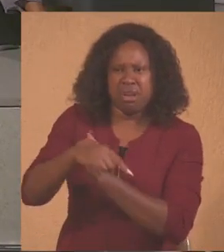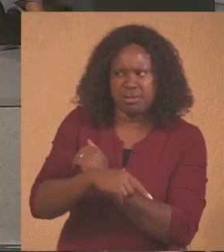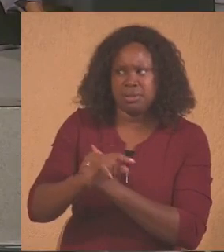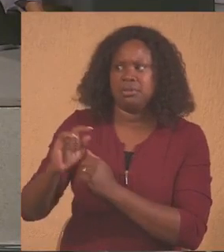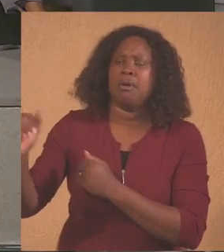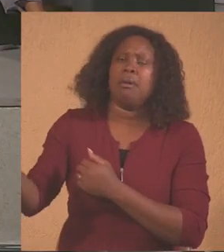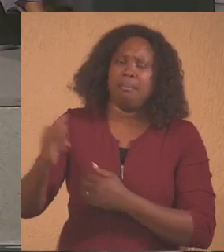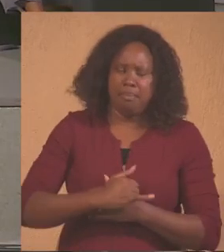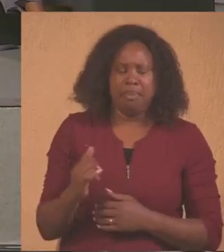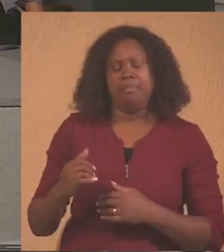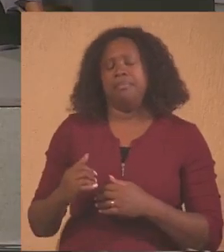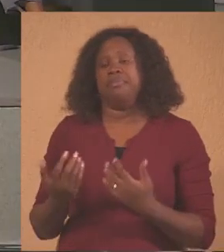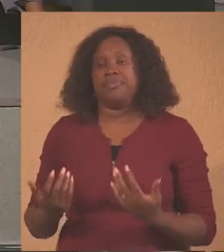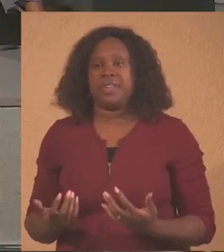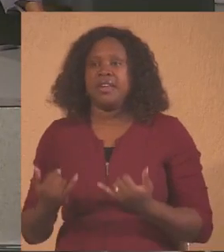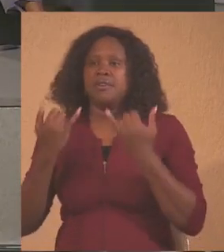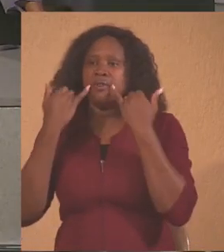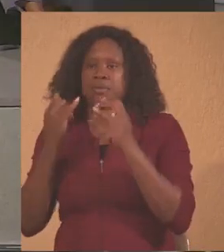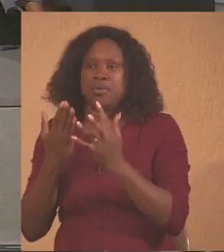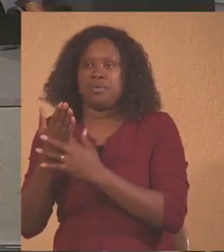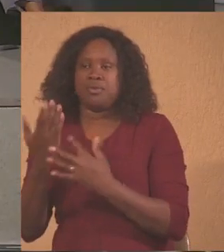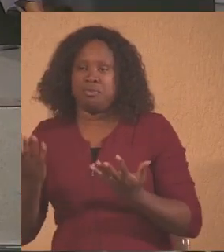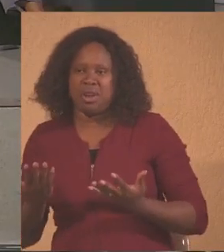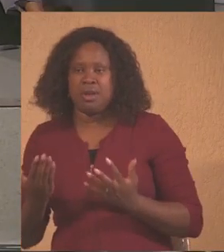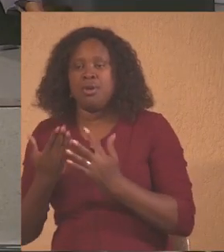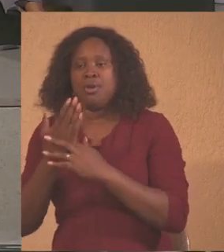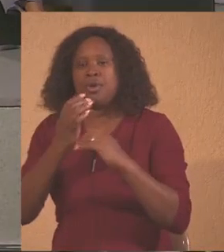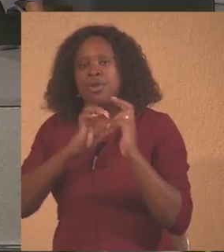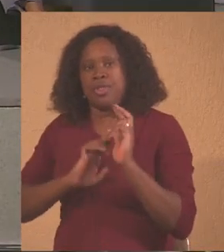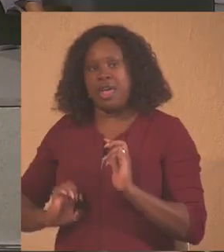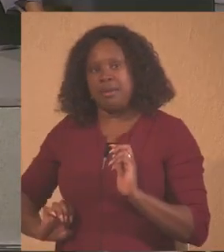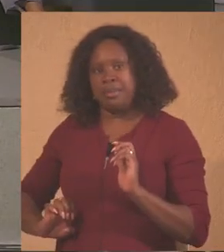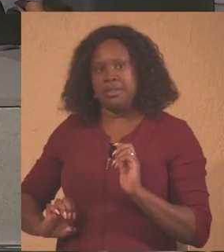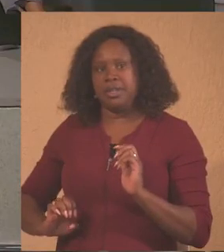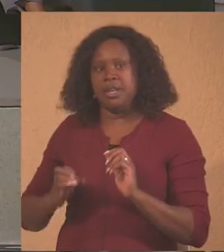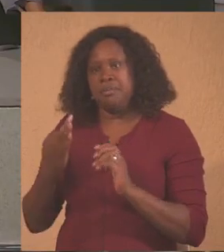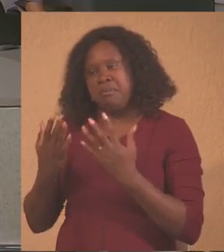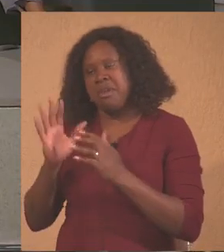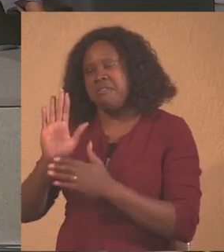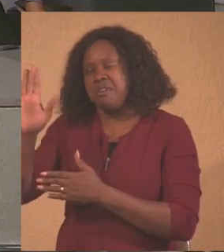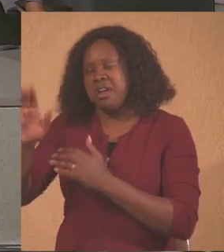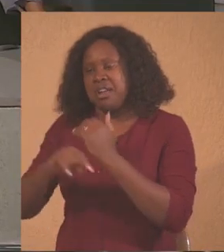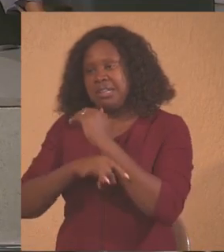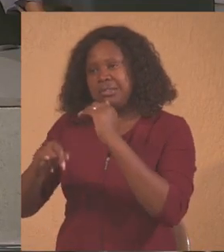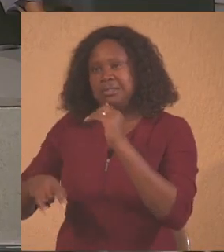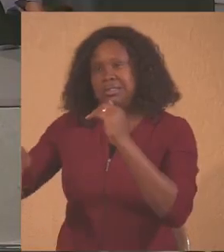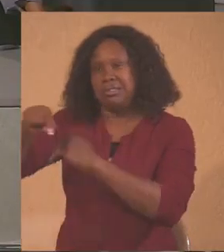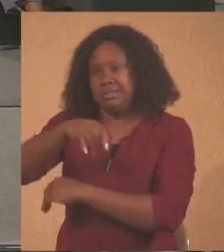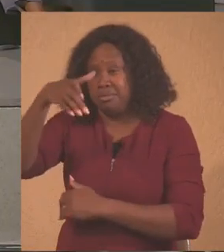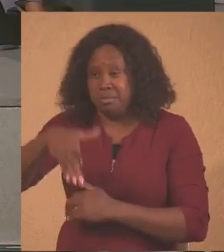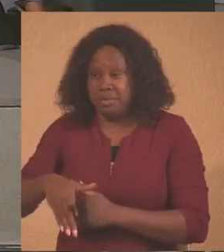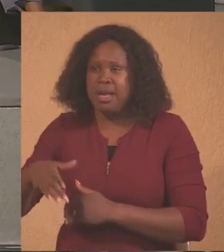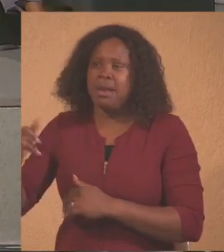receive this information through the embassy, if they are in a particular country, and